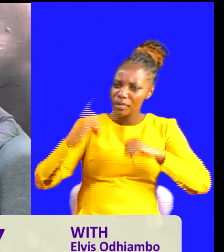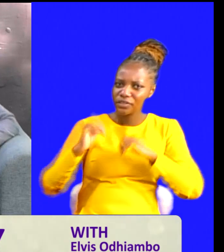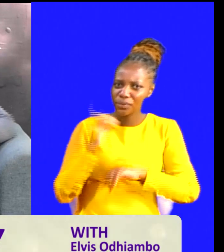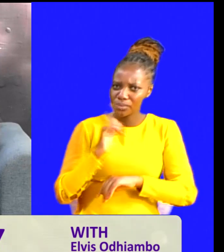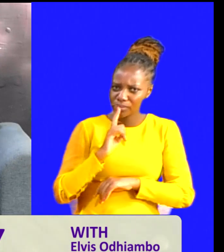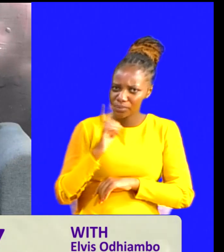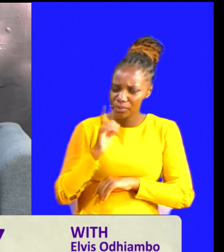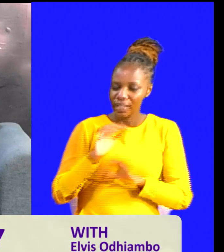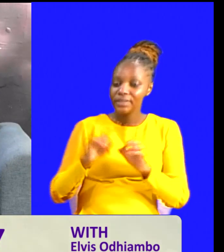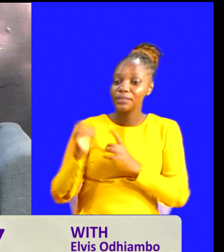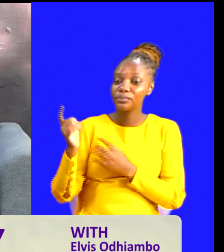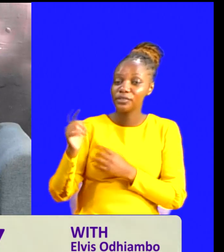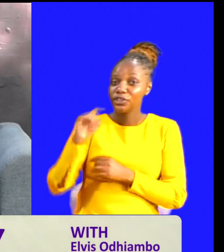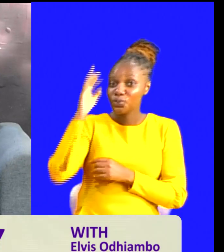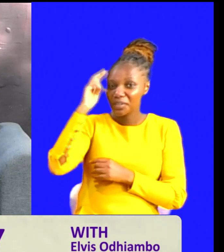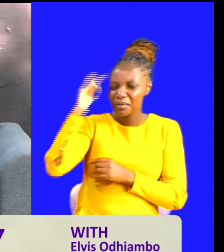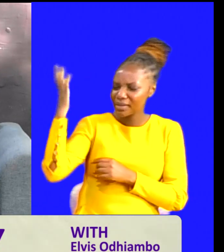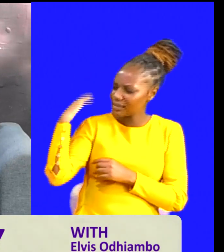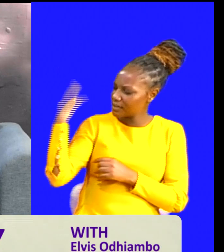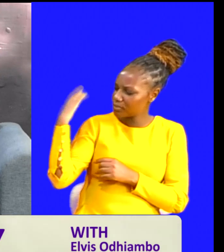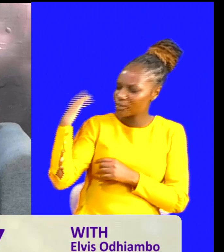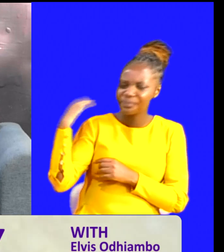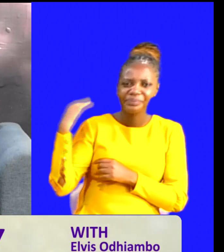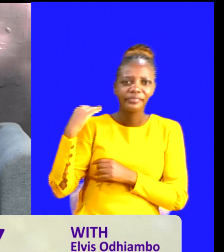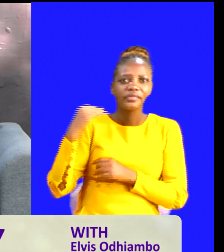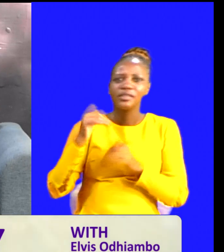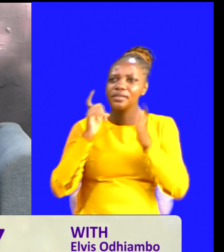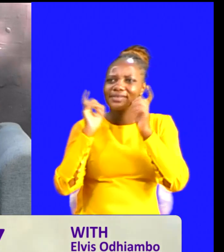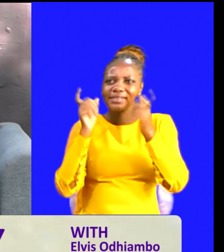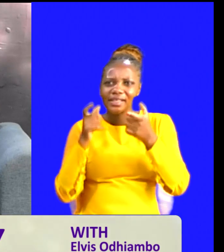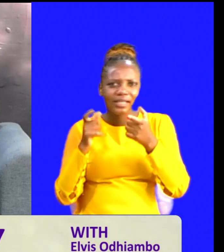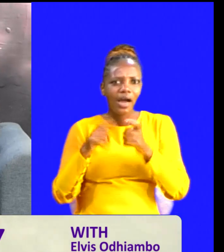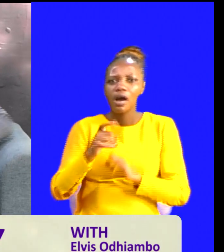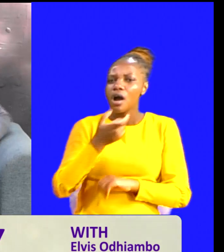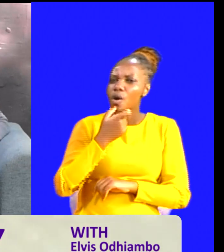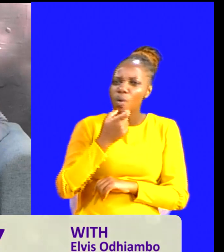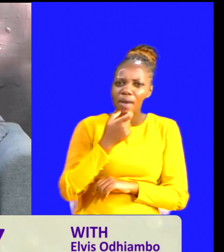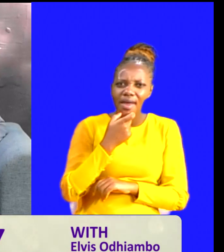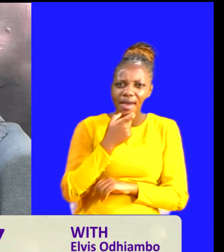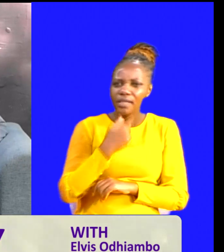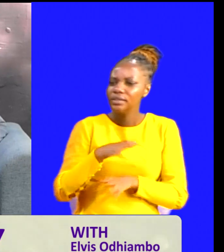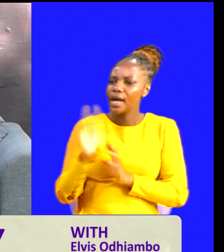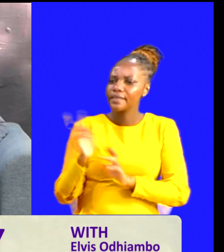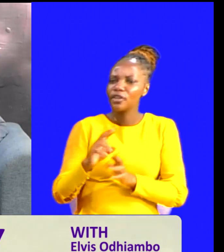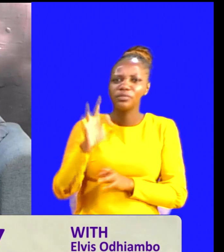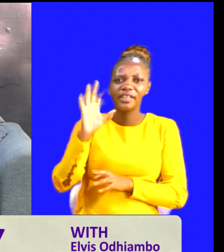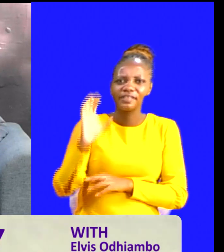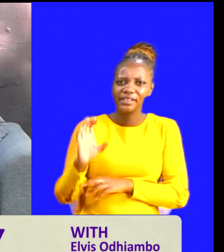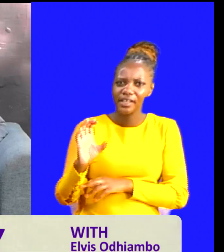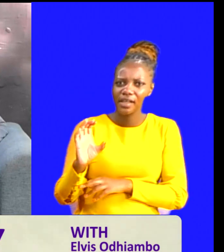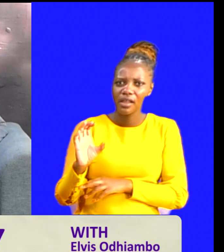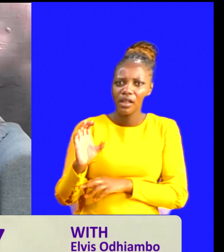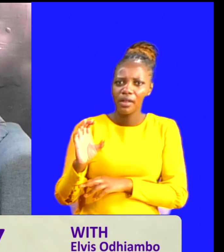You know, gone are the days where you look up to the likes of Tusker FC, the likes of Gor Mahia, the likes of the usual FC Leopards to lead